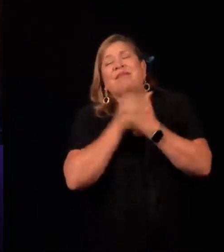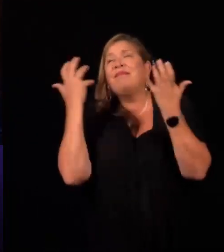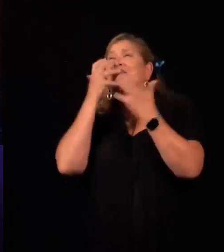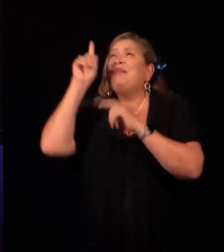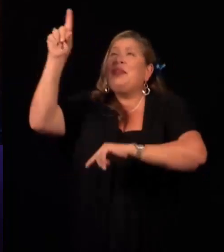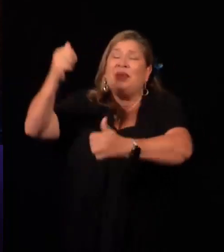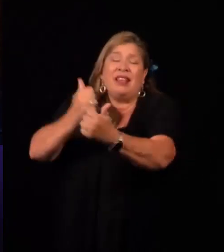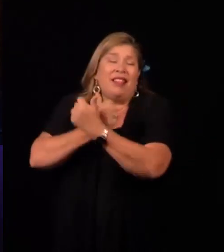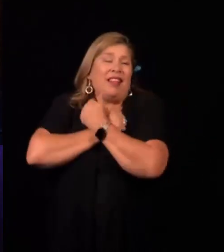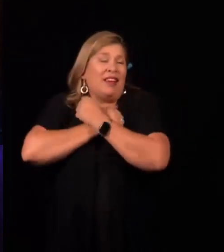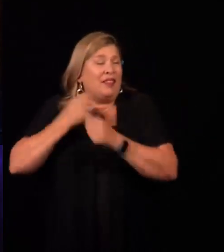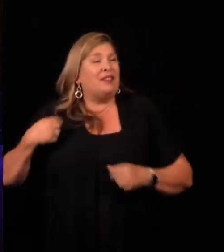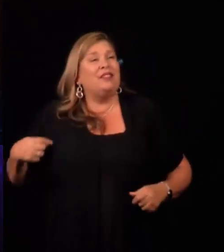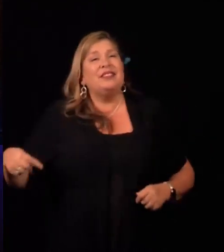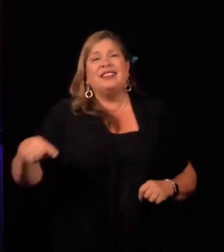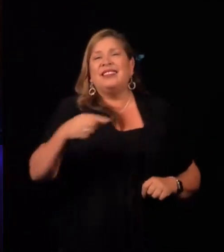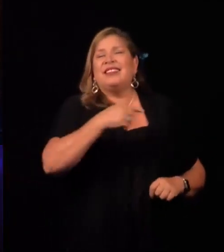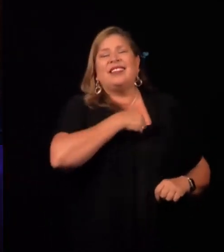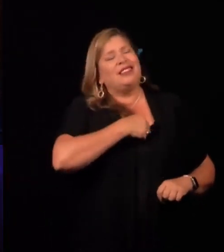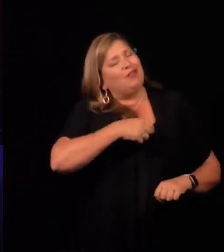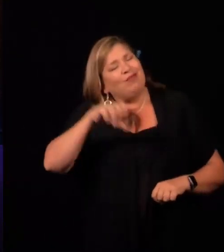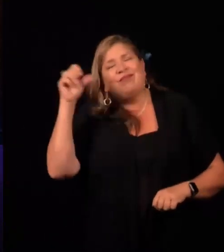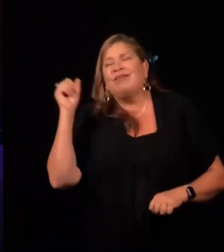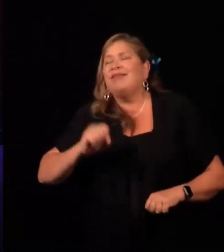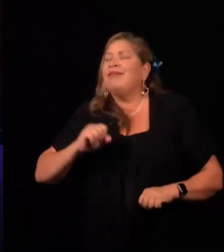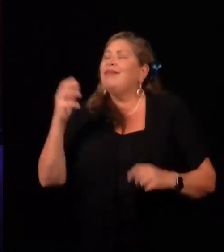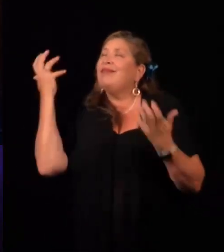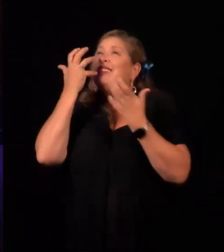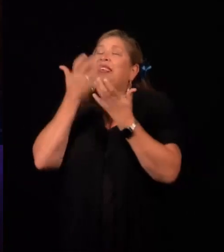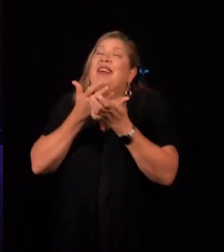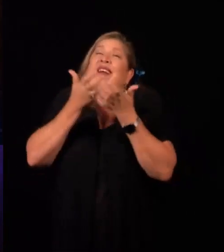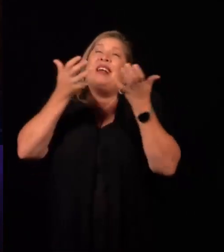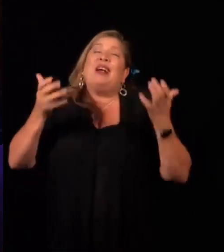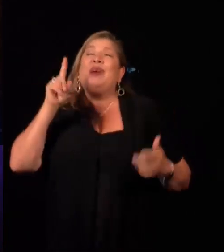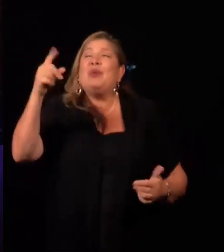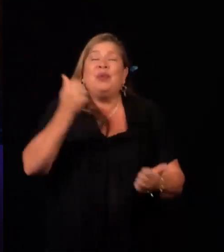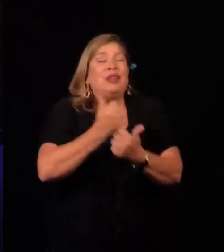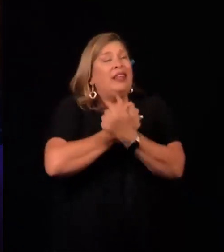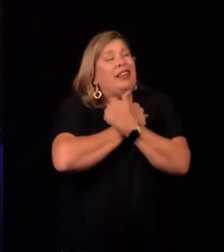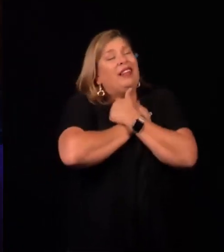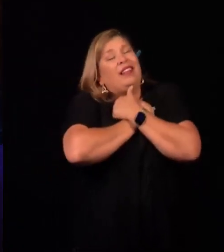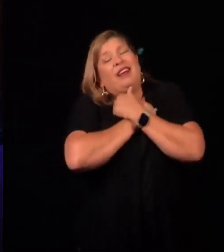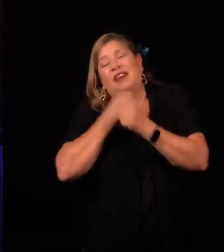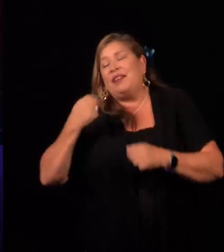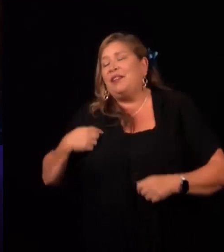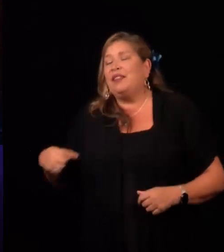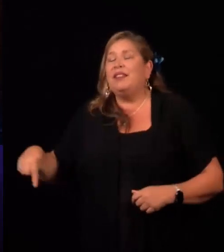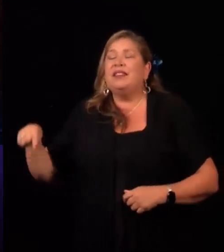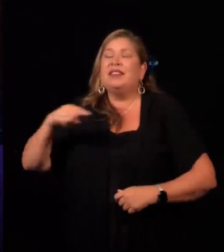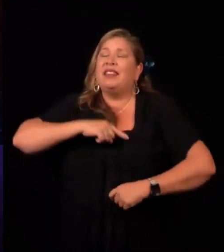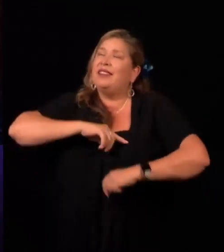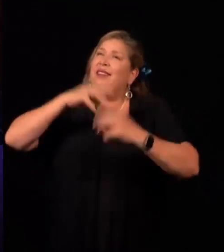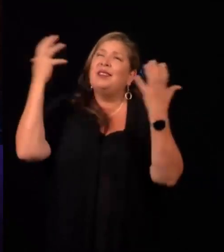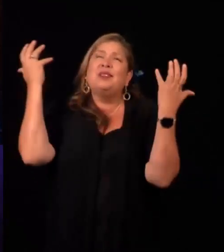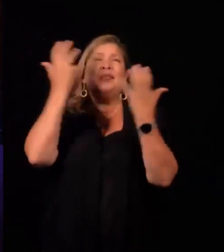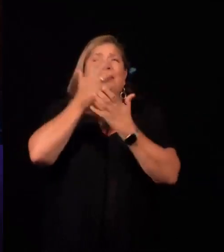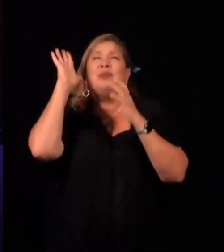loves. Yeah, he loves us. Oh, how he